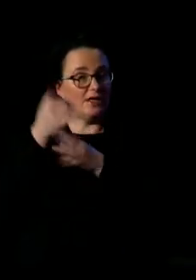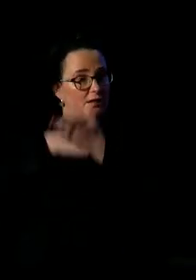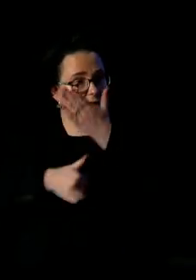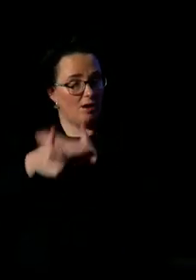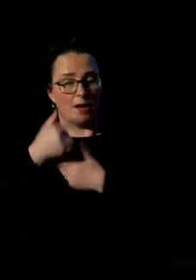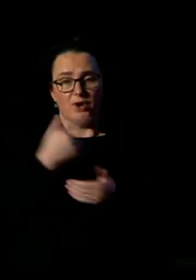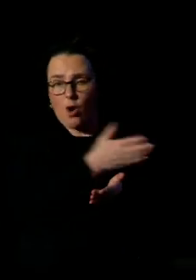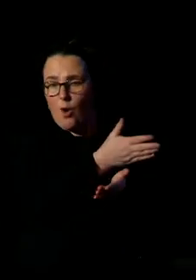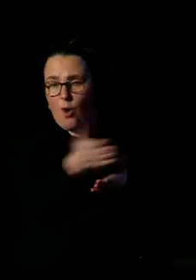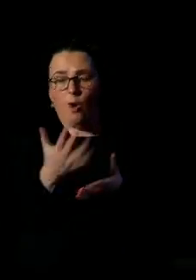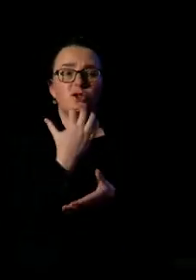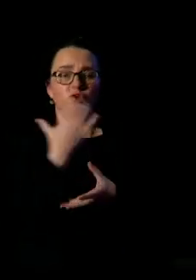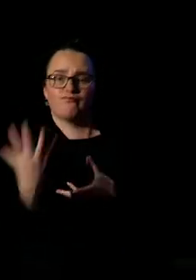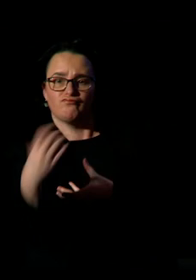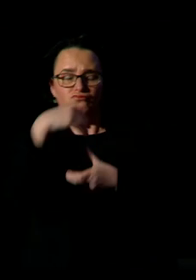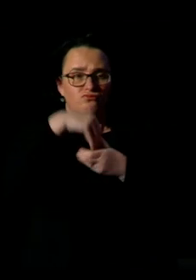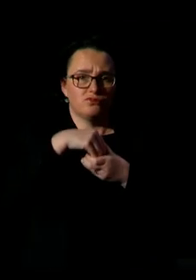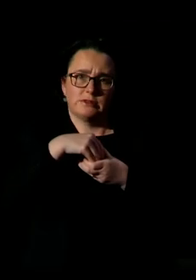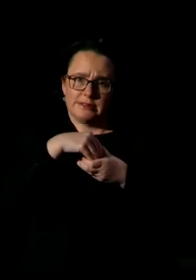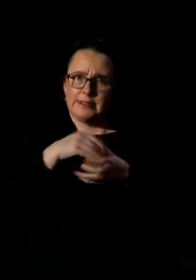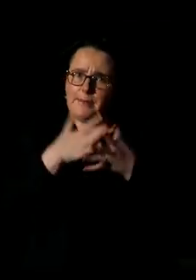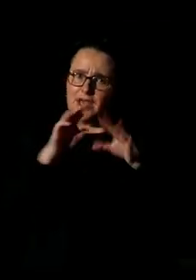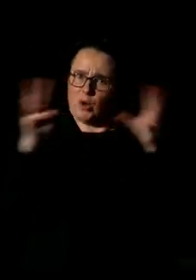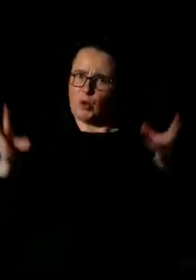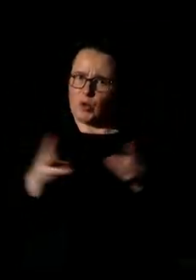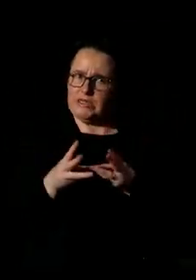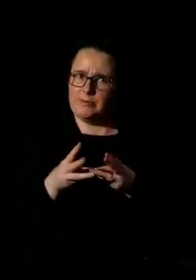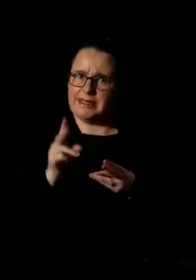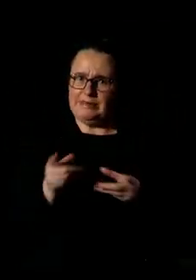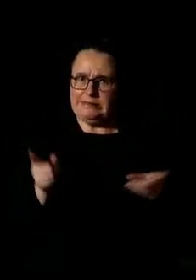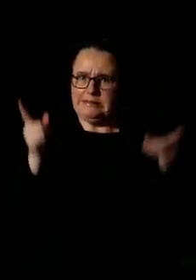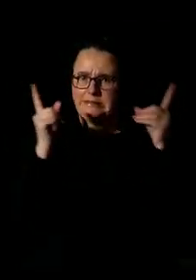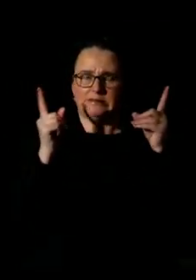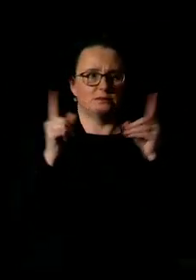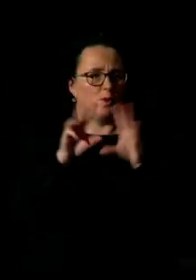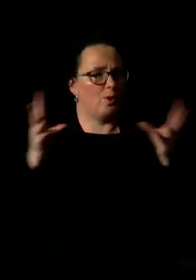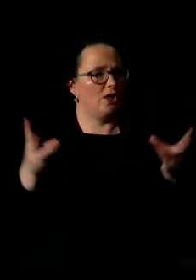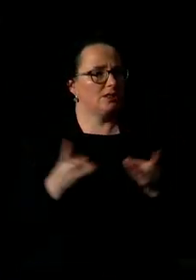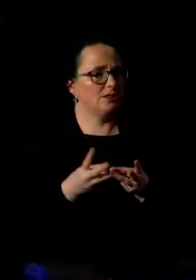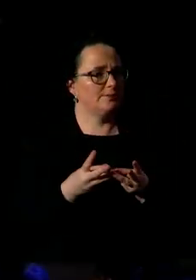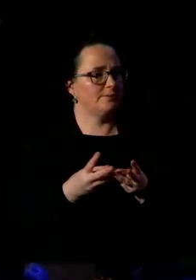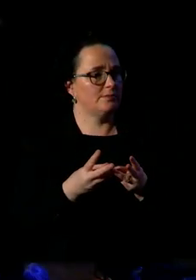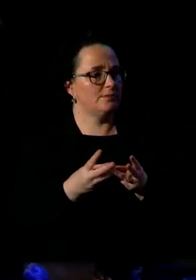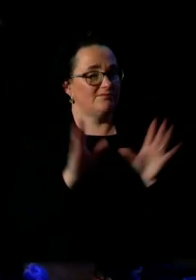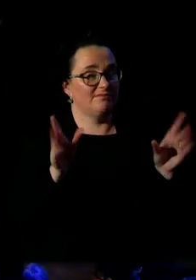All belonged to a wider world that could be hostile, even dangerous.